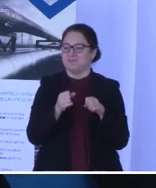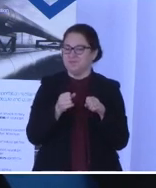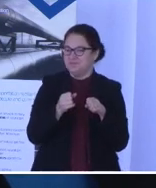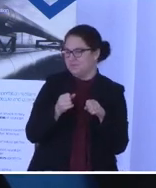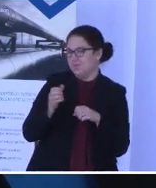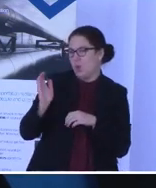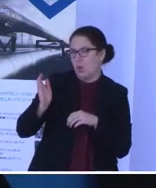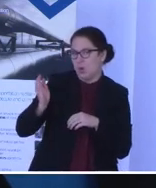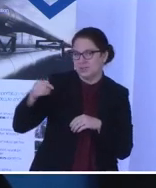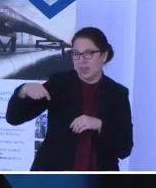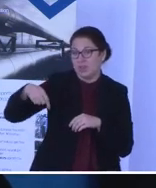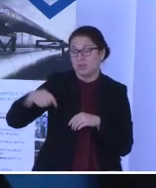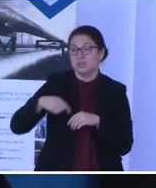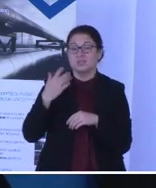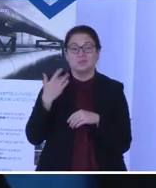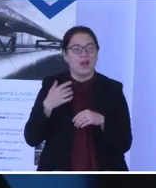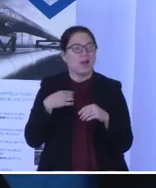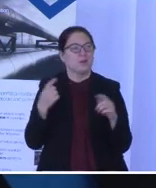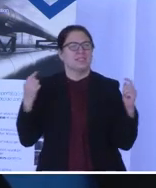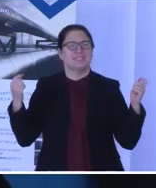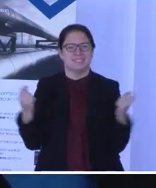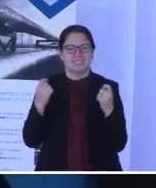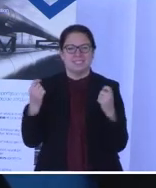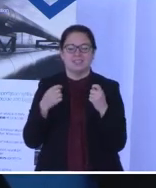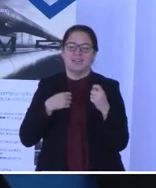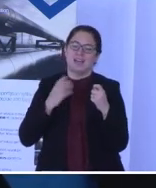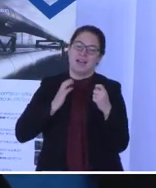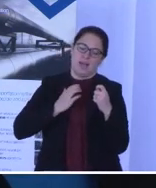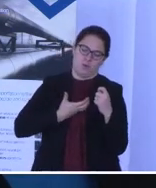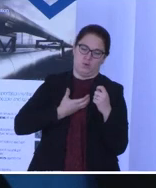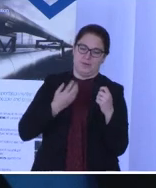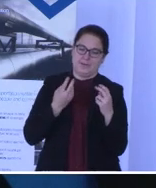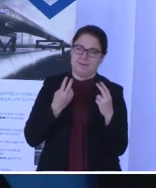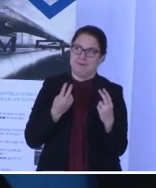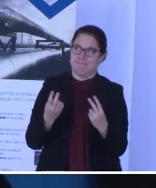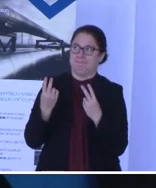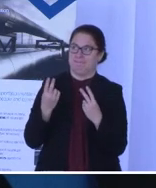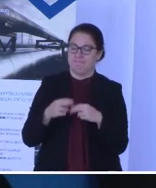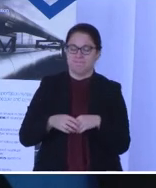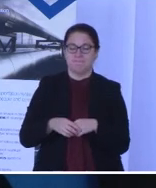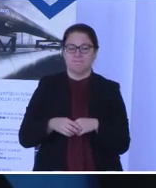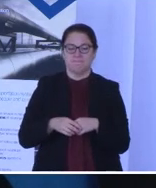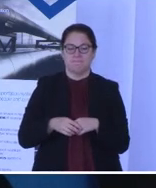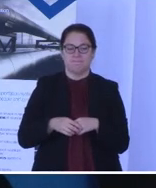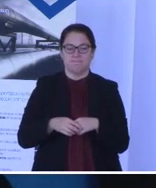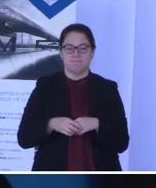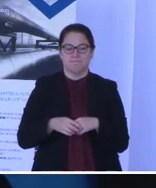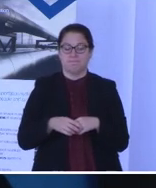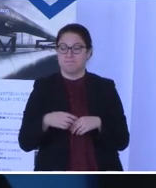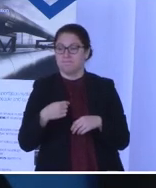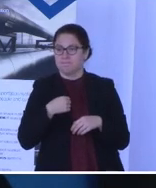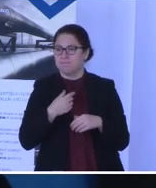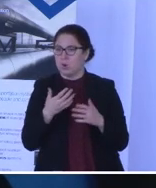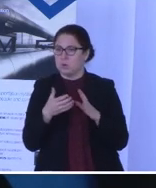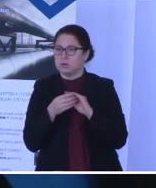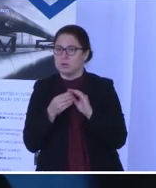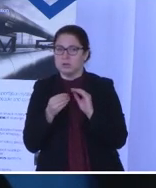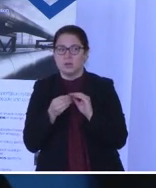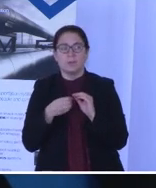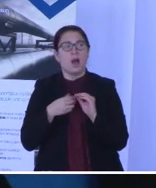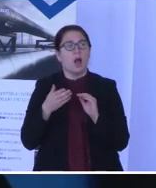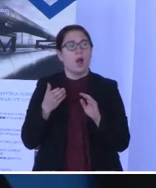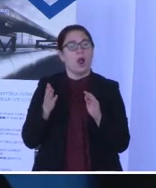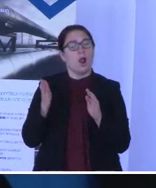the celebration of one of our milestone anniversaries. And I know I speak for myself, certainly, and my six predecessors